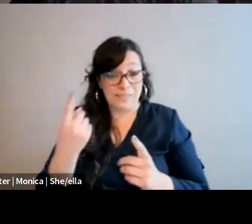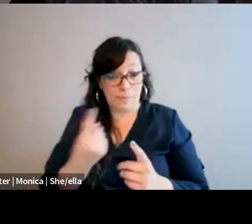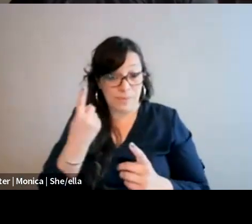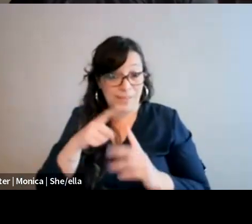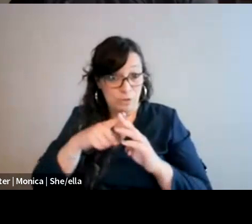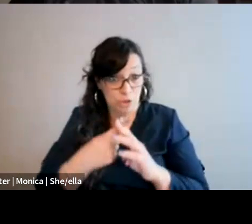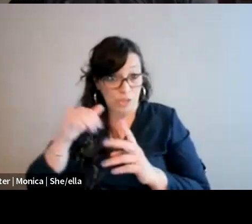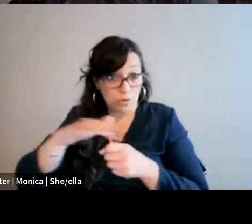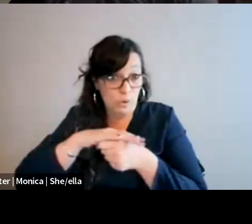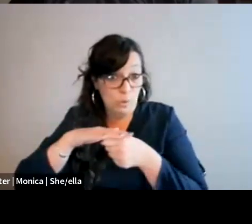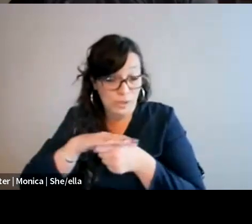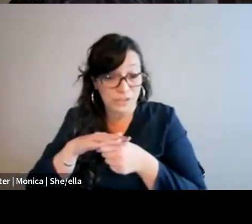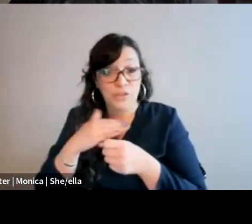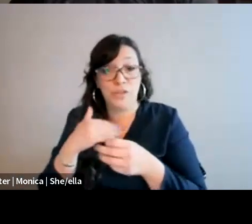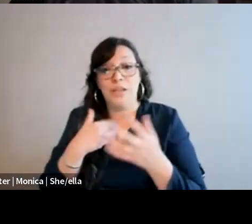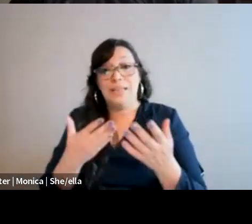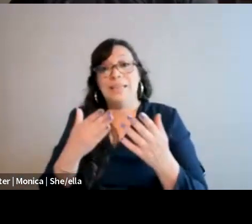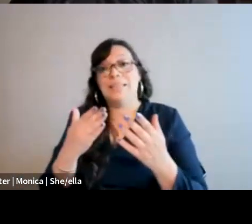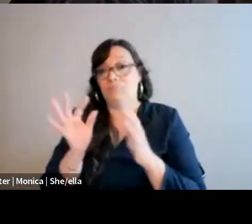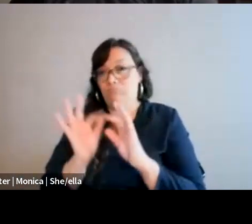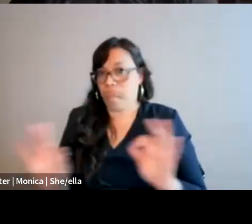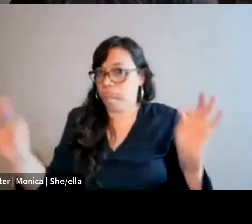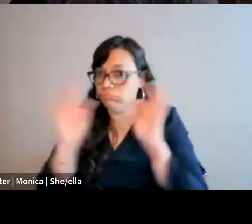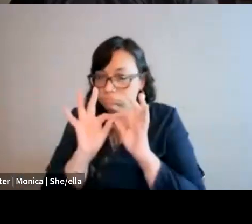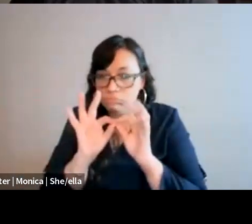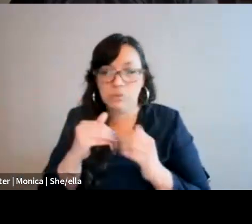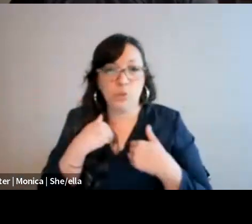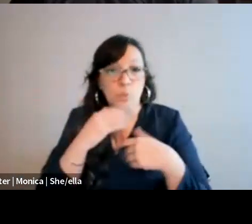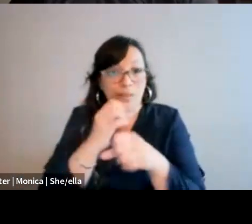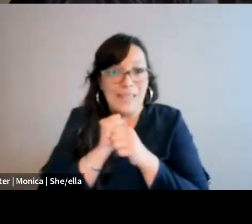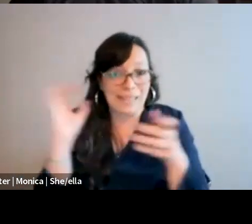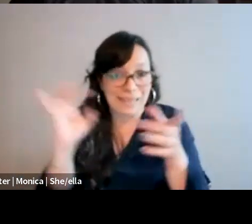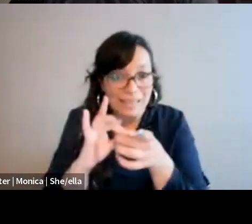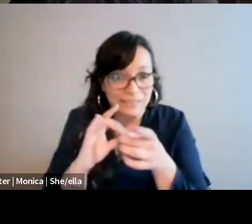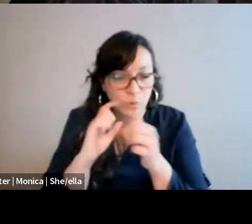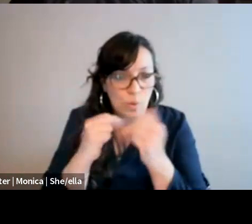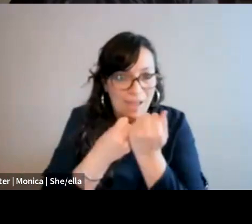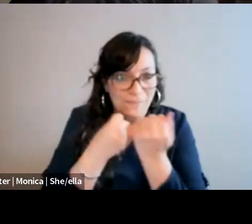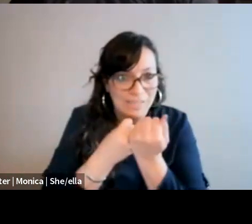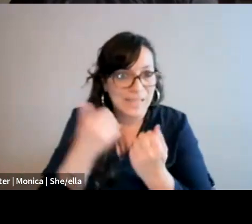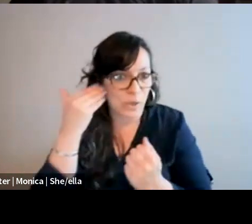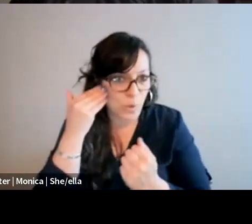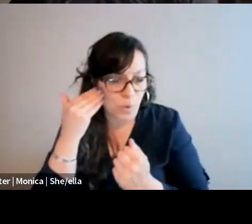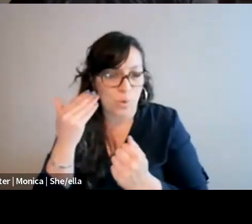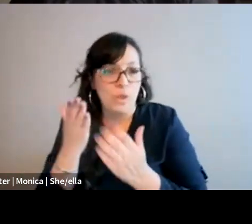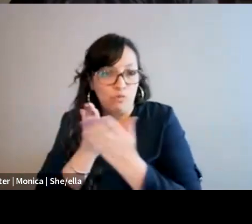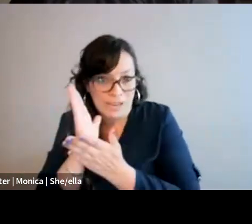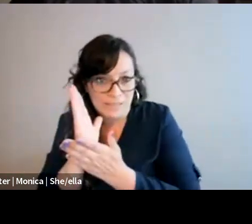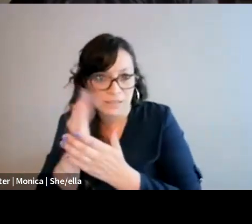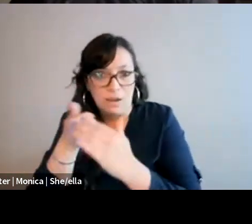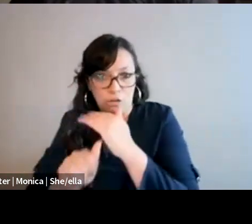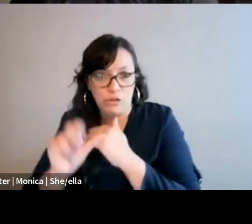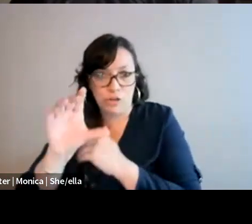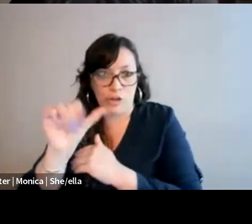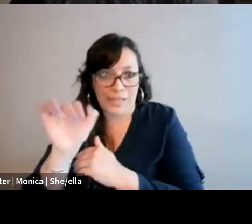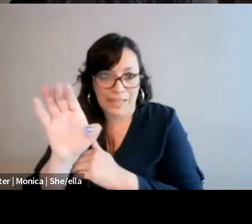if this is something that's starting in your location, right, it's imperative to get connected to advocates who know the rights under care court. Right, so